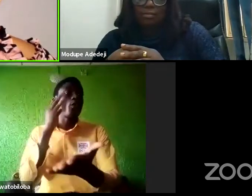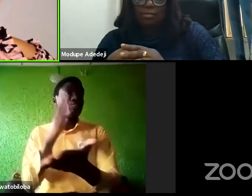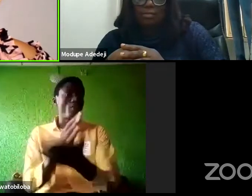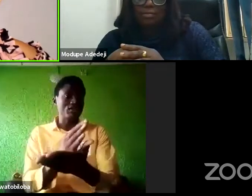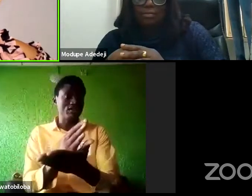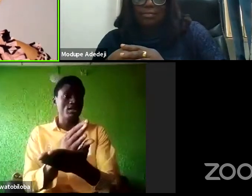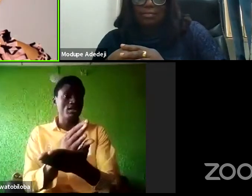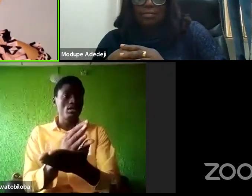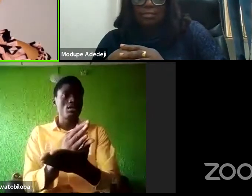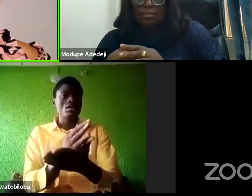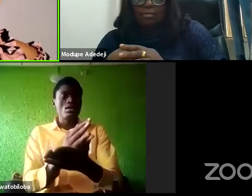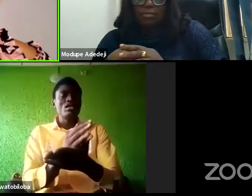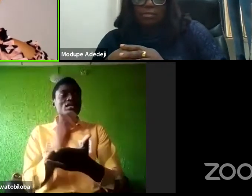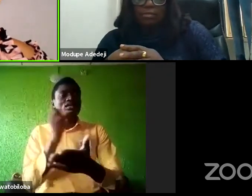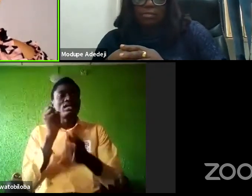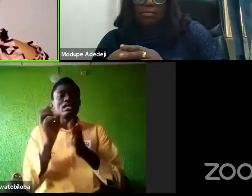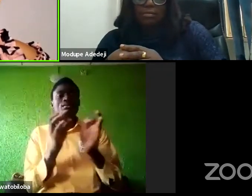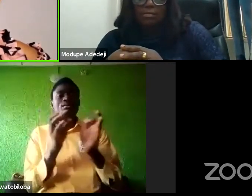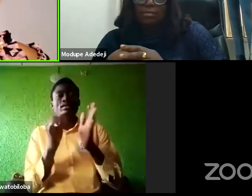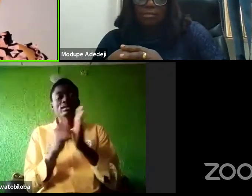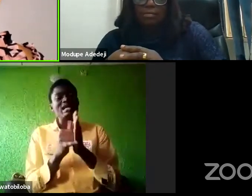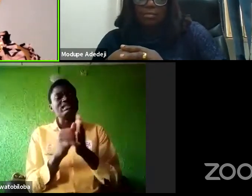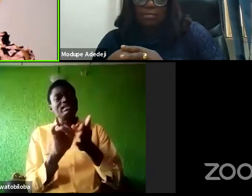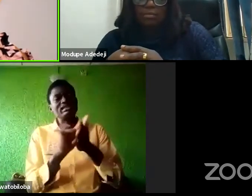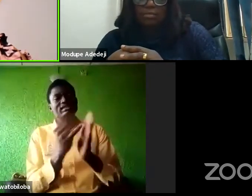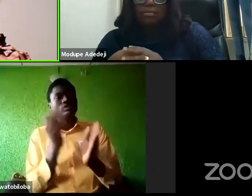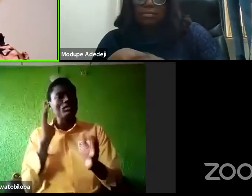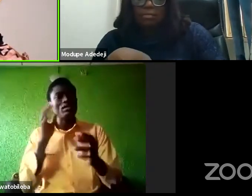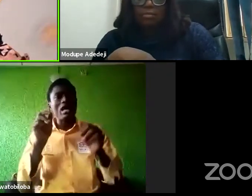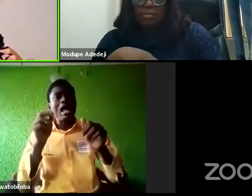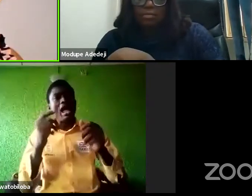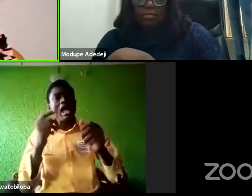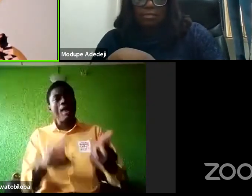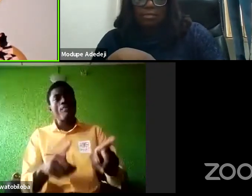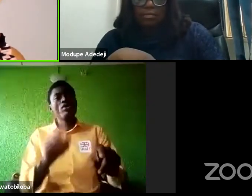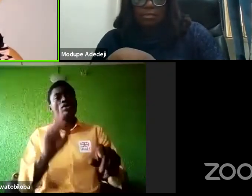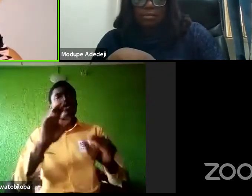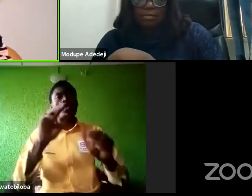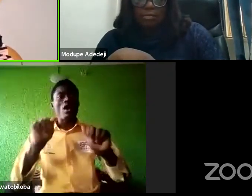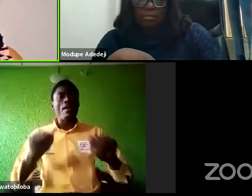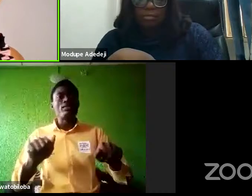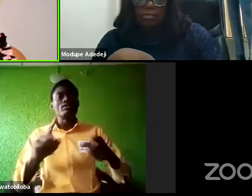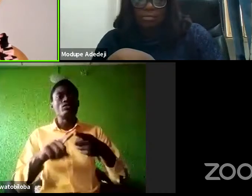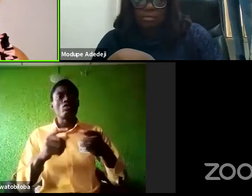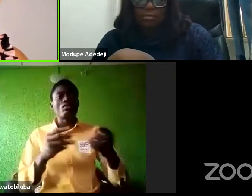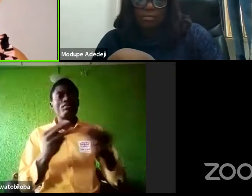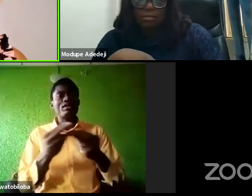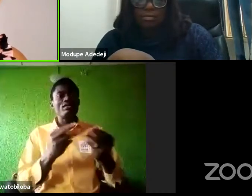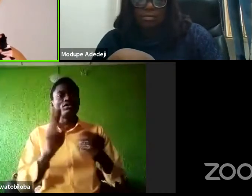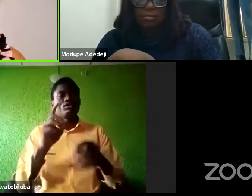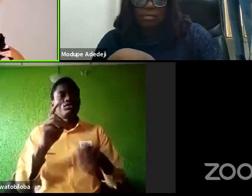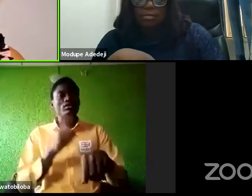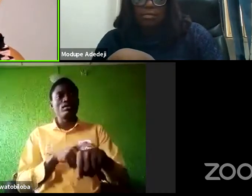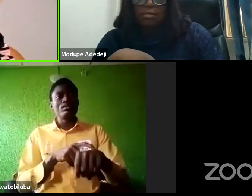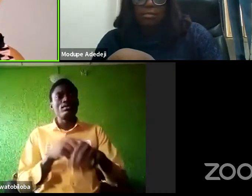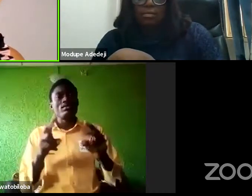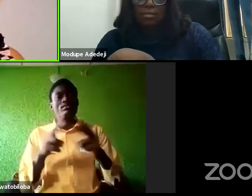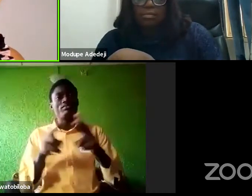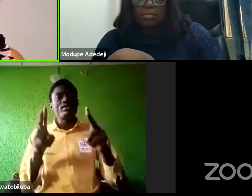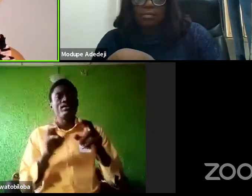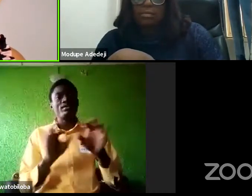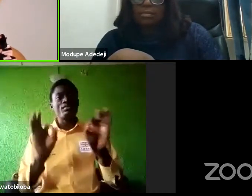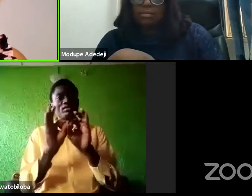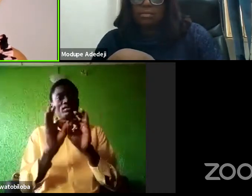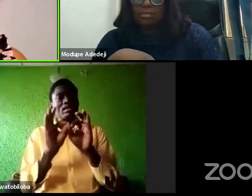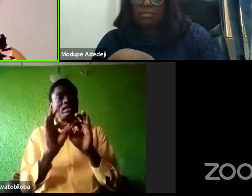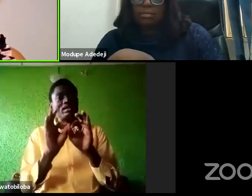these things will happen, and your ability to manage your time, manage yourself is very important. The psychological way, and